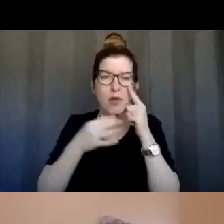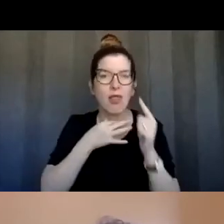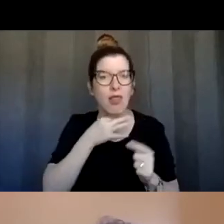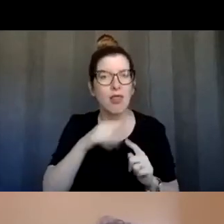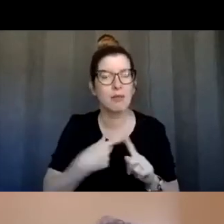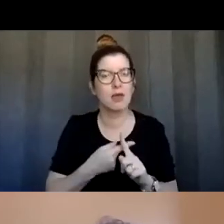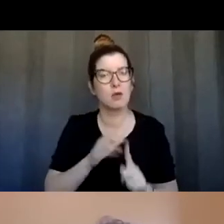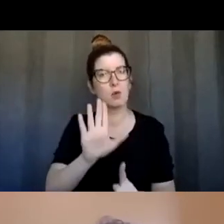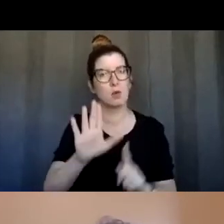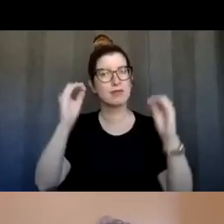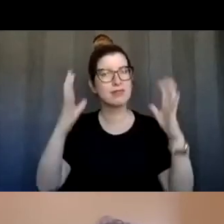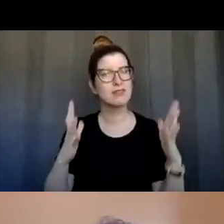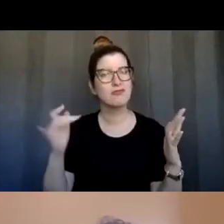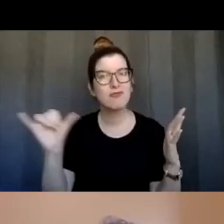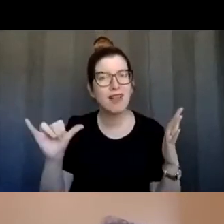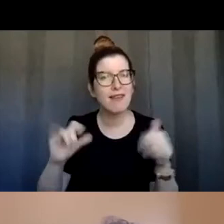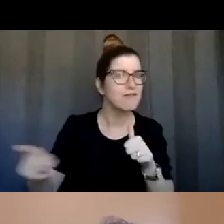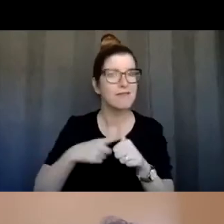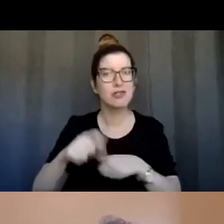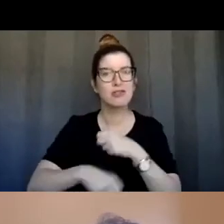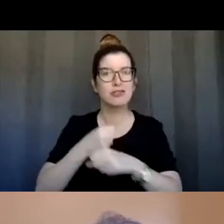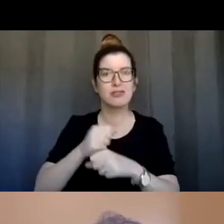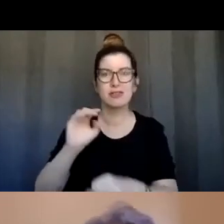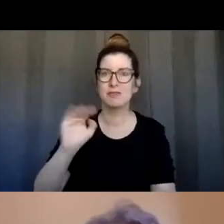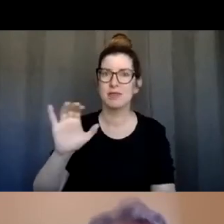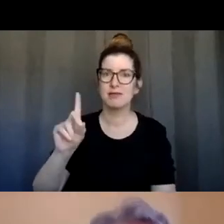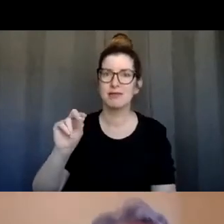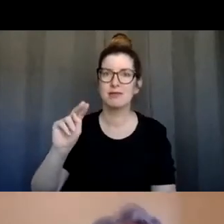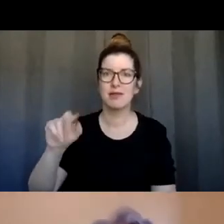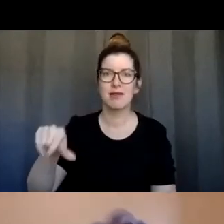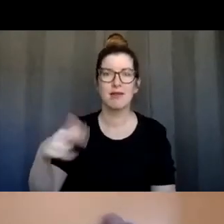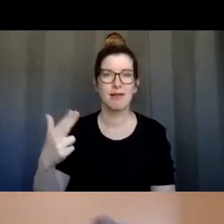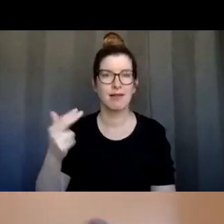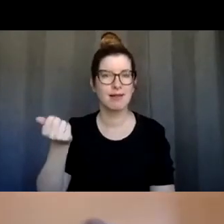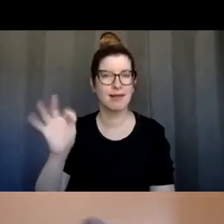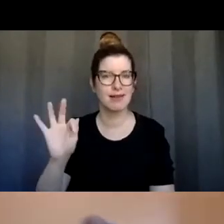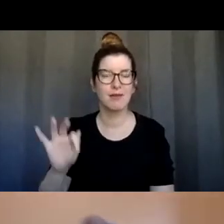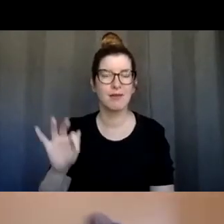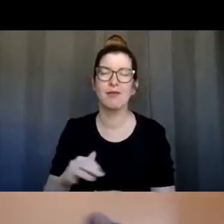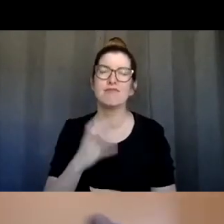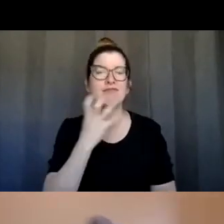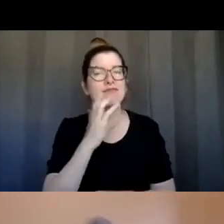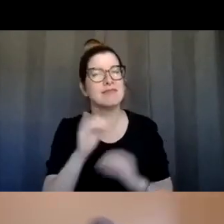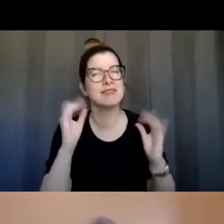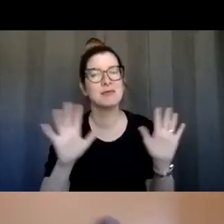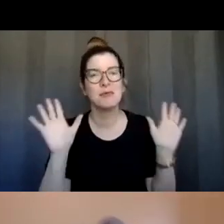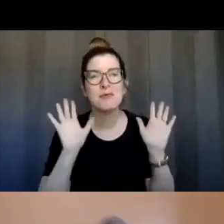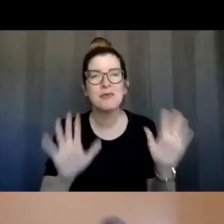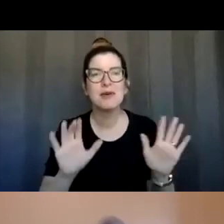what was your teacher like that first year at McDonough 19, your first grade year? Oh, she was wonderful. Her name was Miss